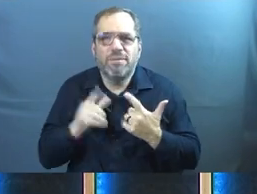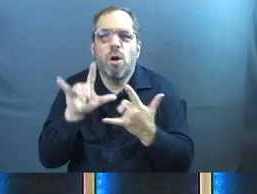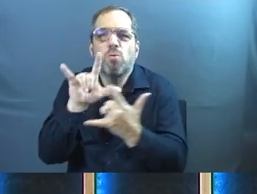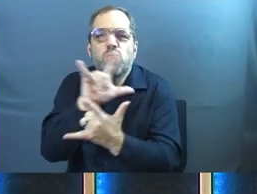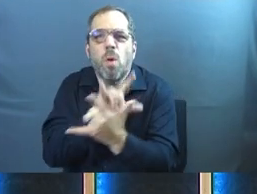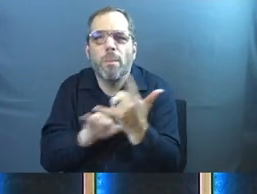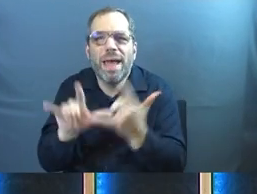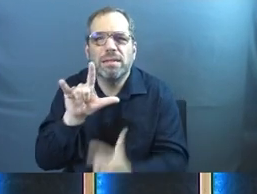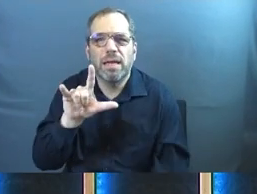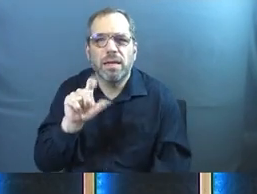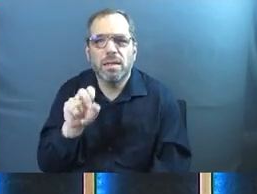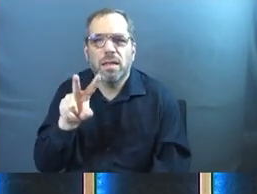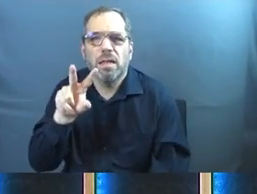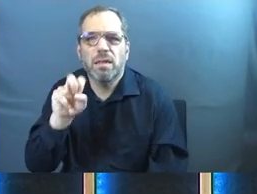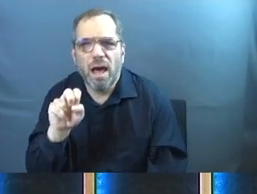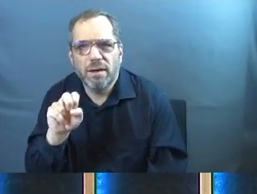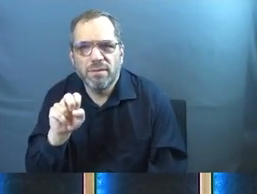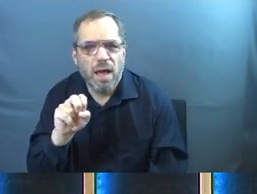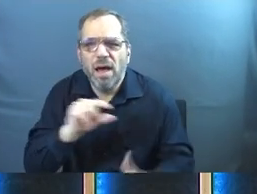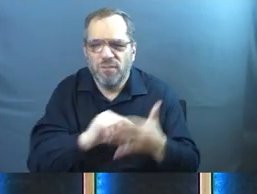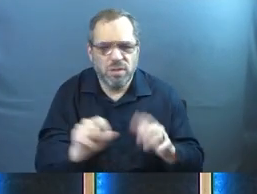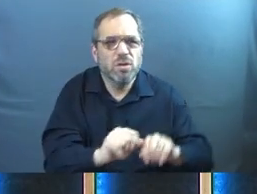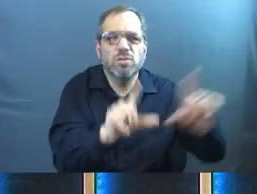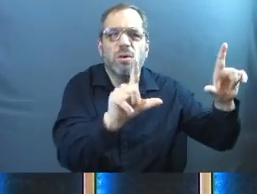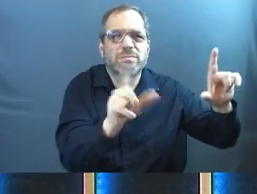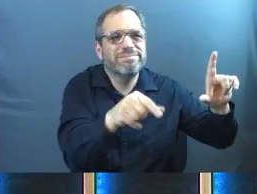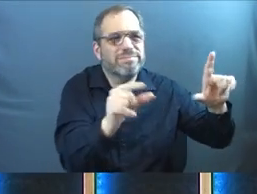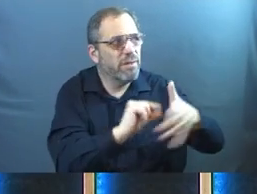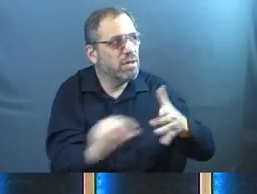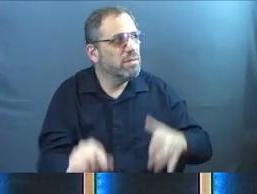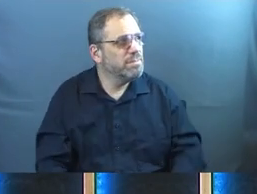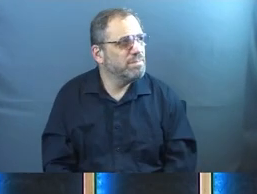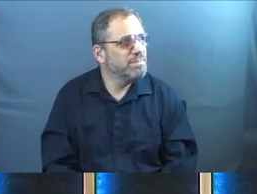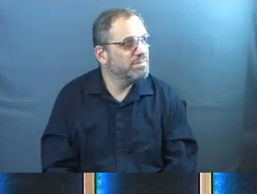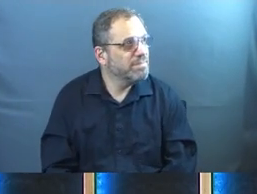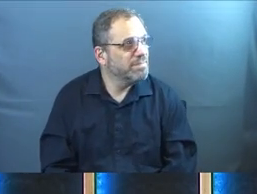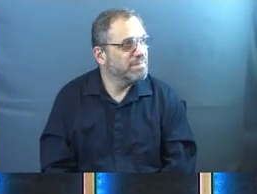romantic love. Can we have that verse back up again real quick?